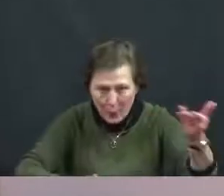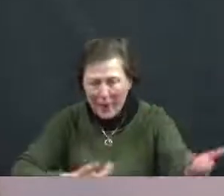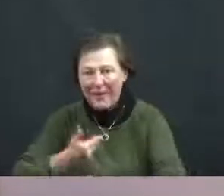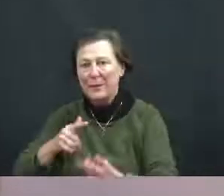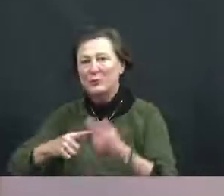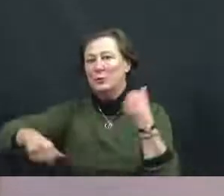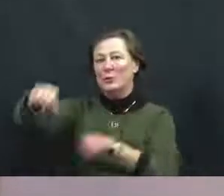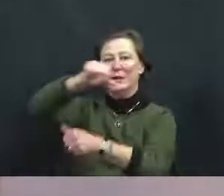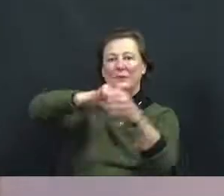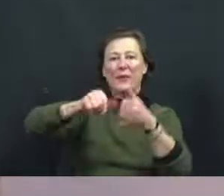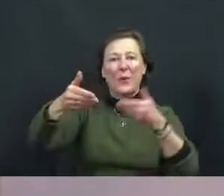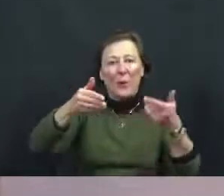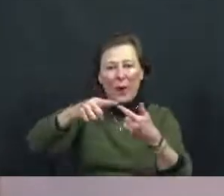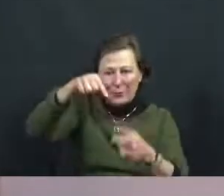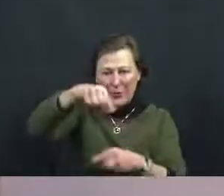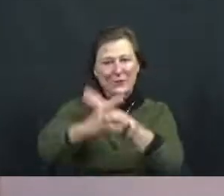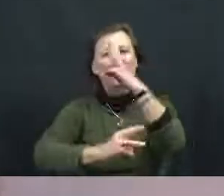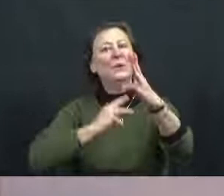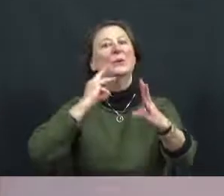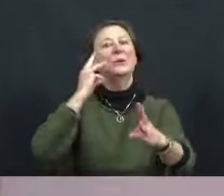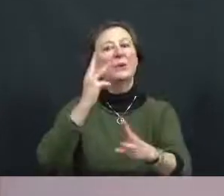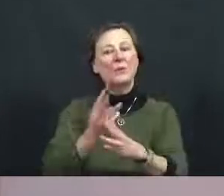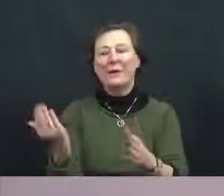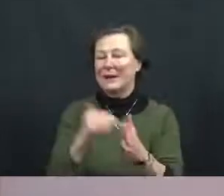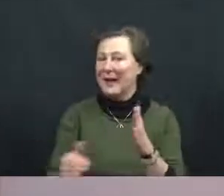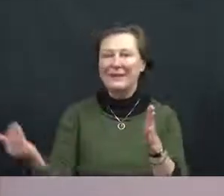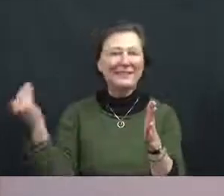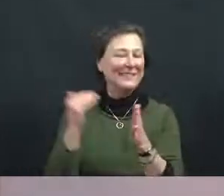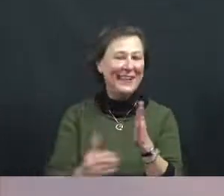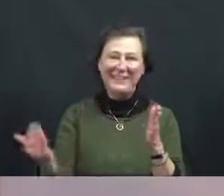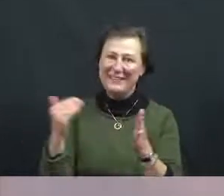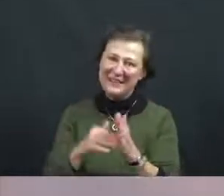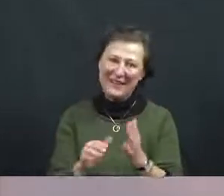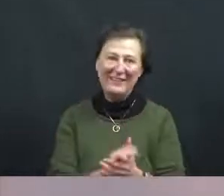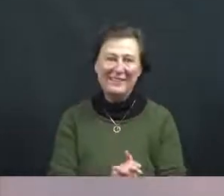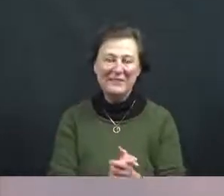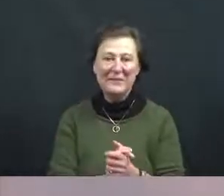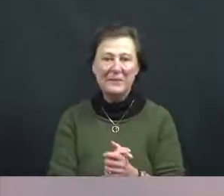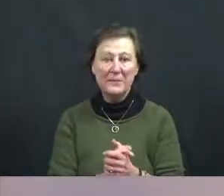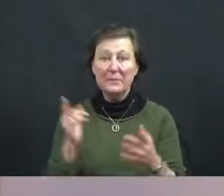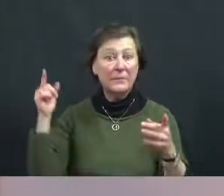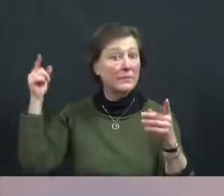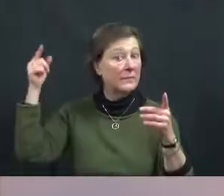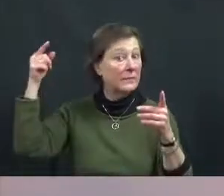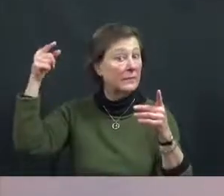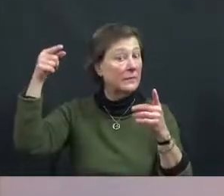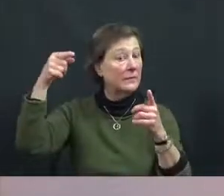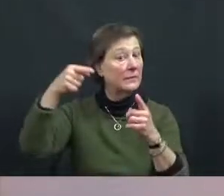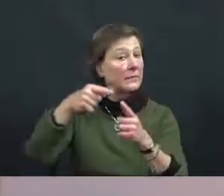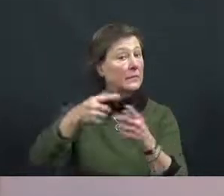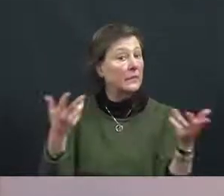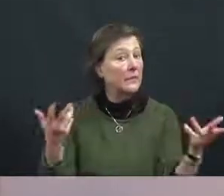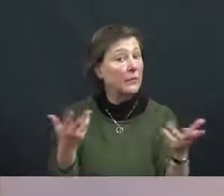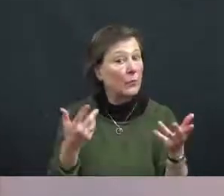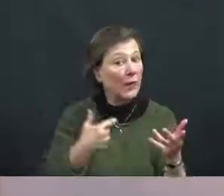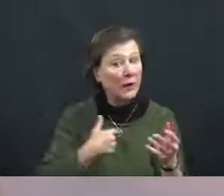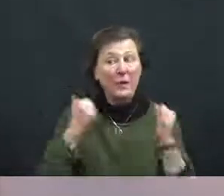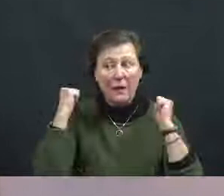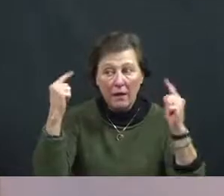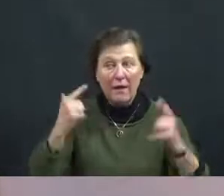world to one another over and over and over again until we feel all